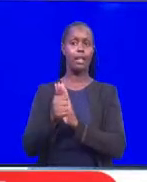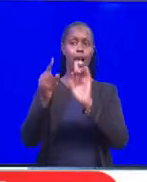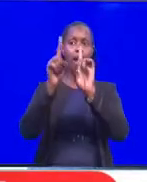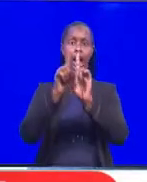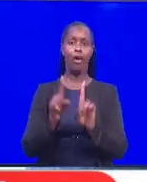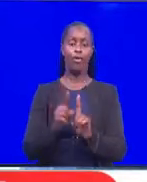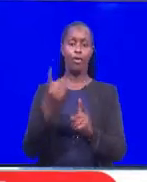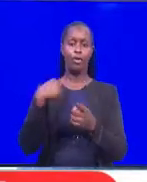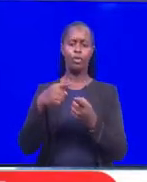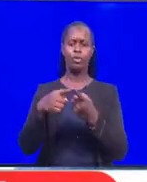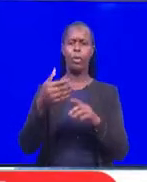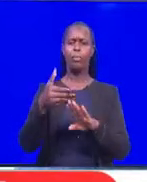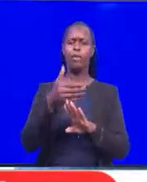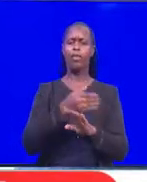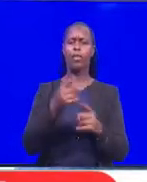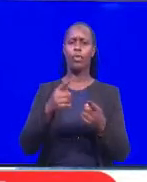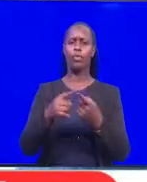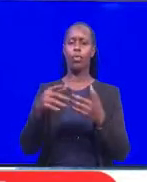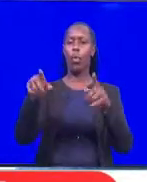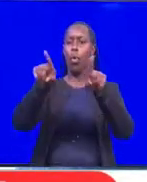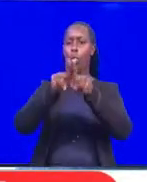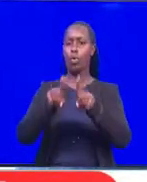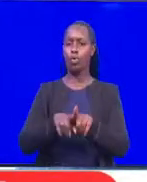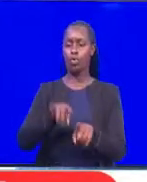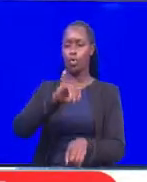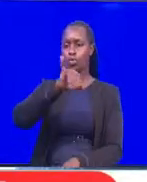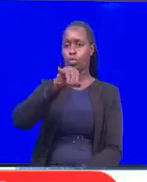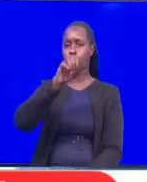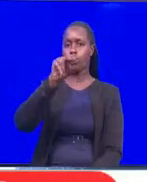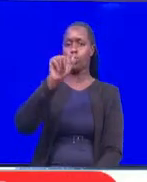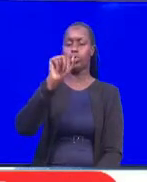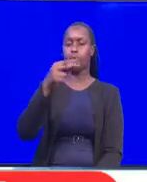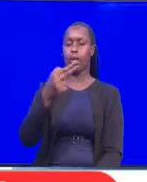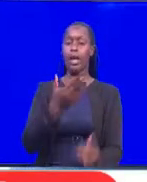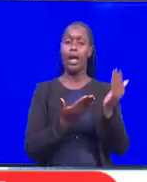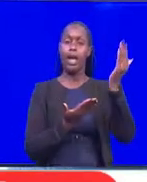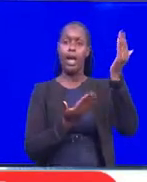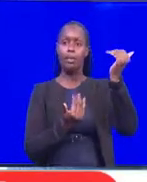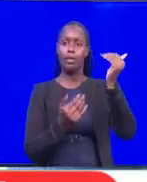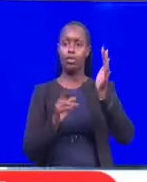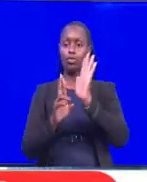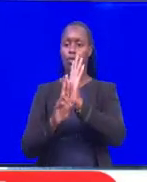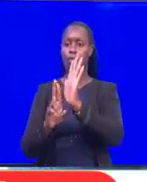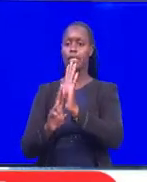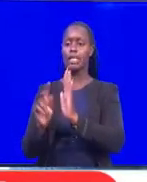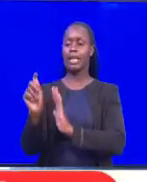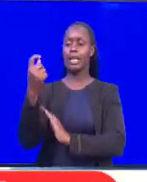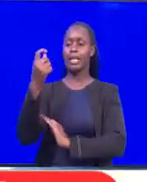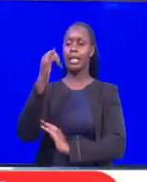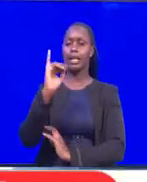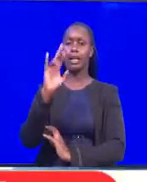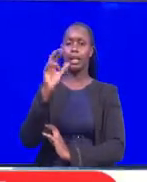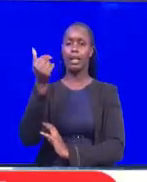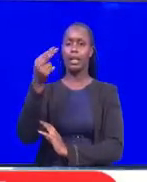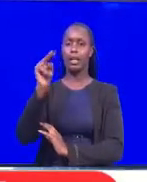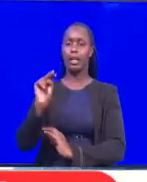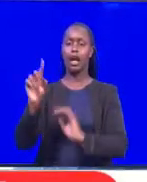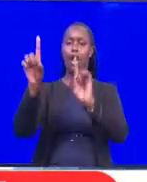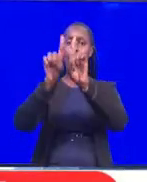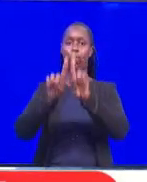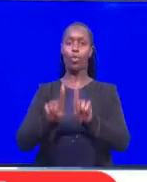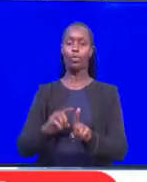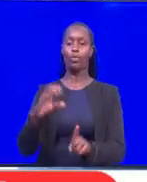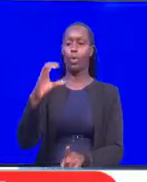former Lieutenant General Jonah Mwangi, expected to represent Kenya in Iran, as well as Caroline Daudi